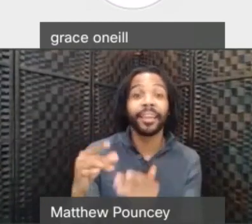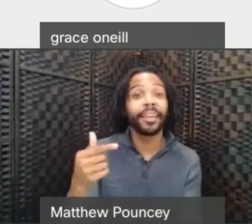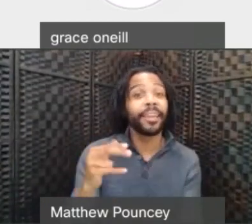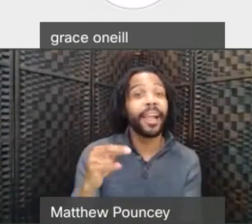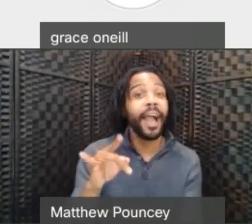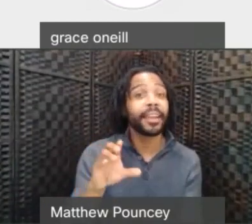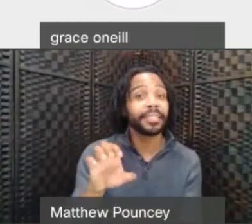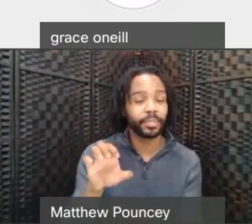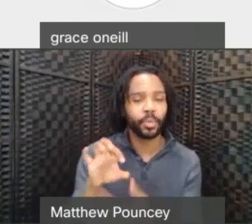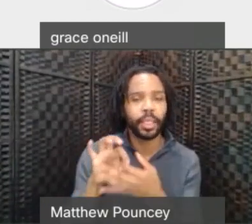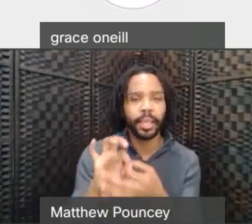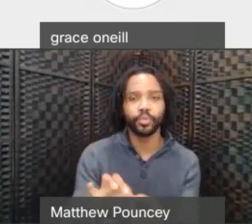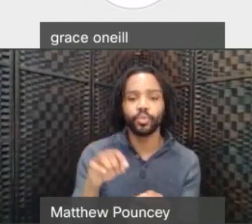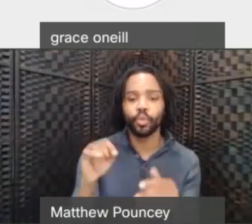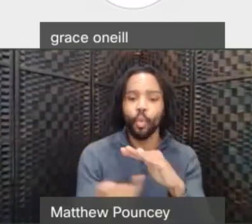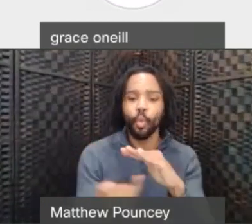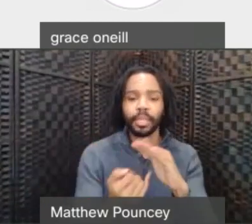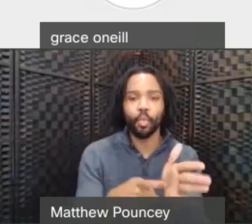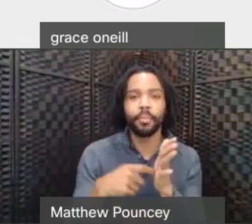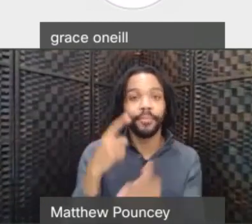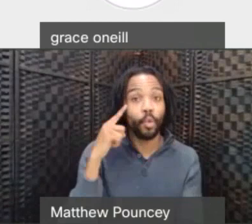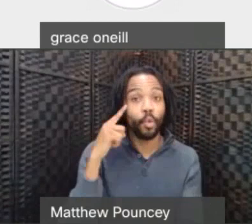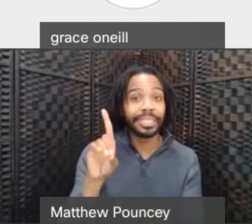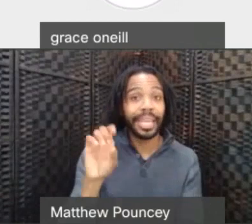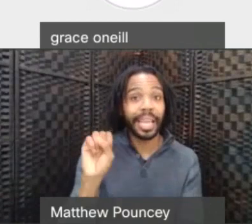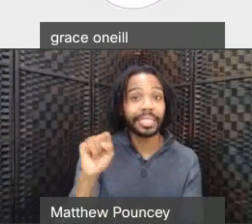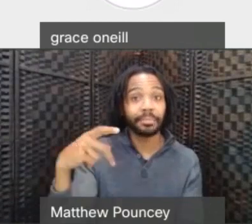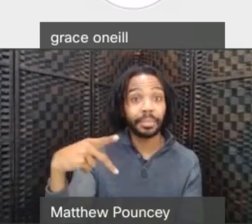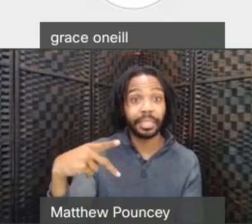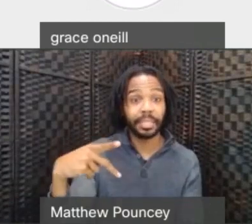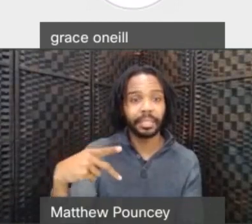regarding quarantine requirements for DSPs. And this is the